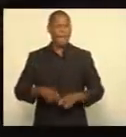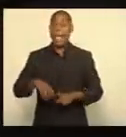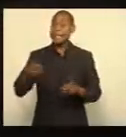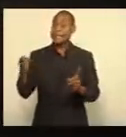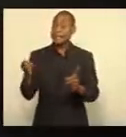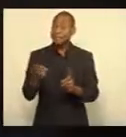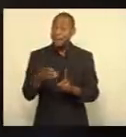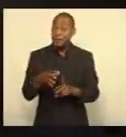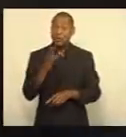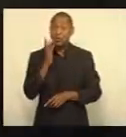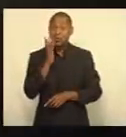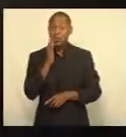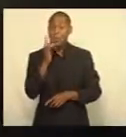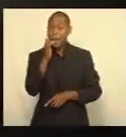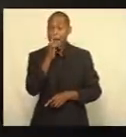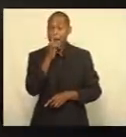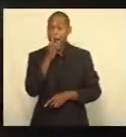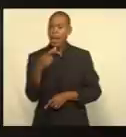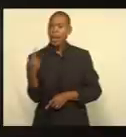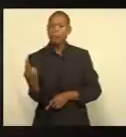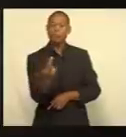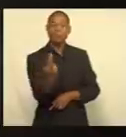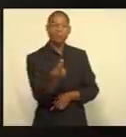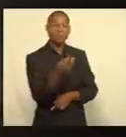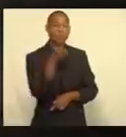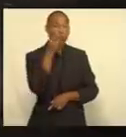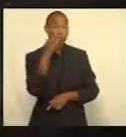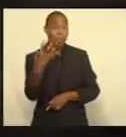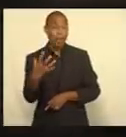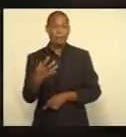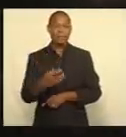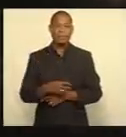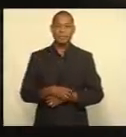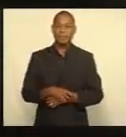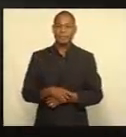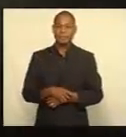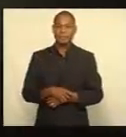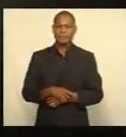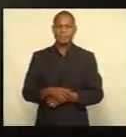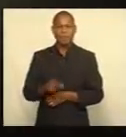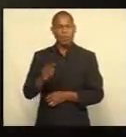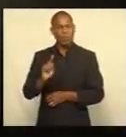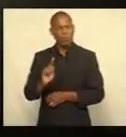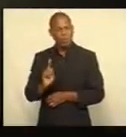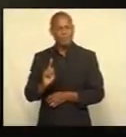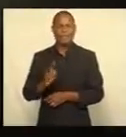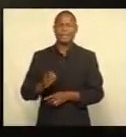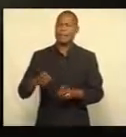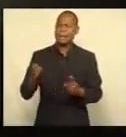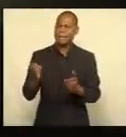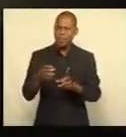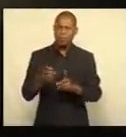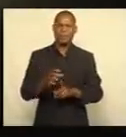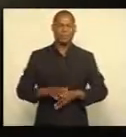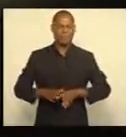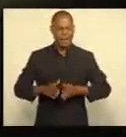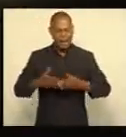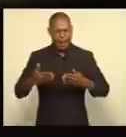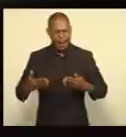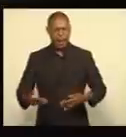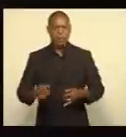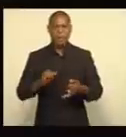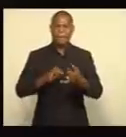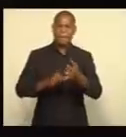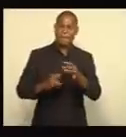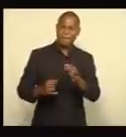when Fijians were out and about at the supermarkets. And Edwin, this is important, especially with a call made by Dr. James Fong